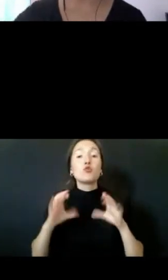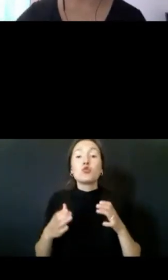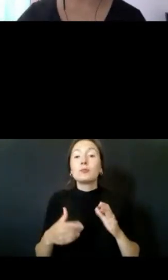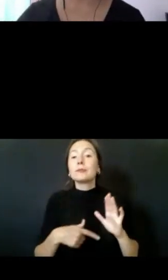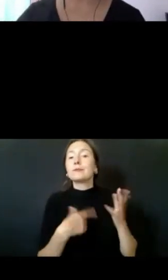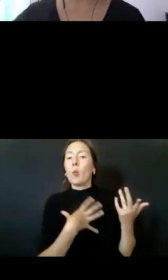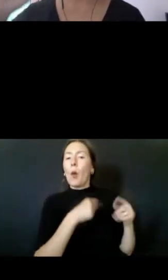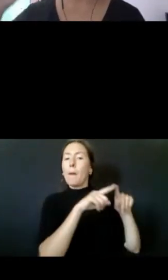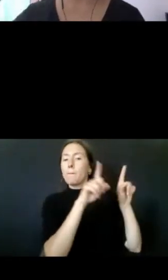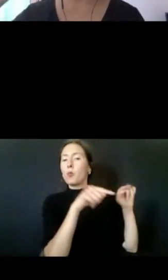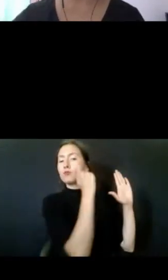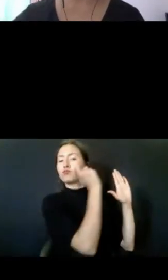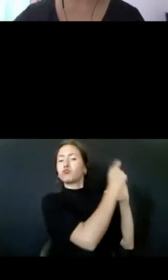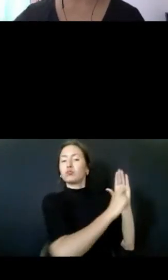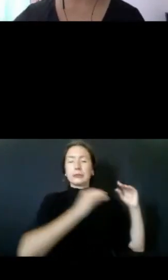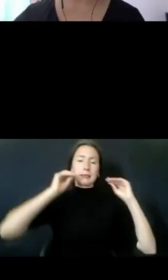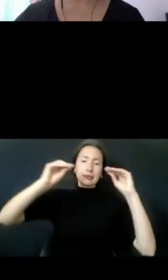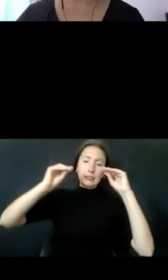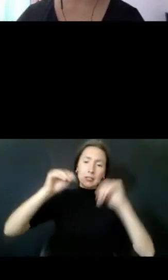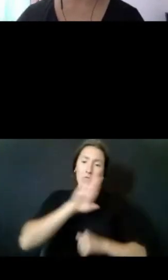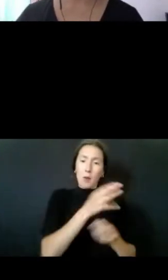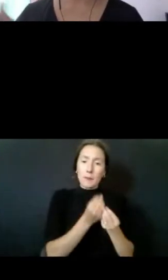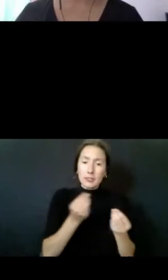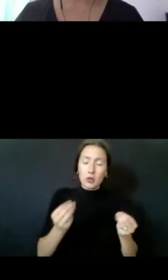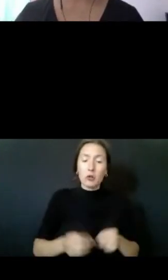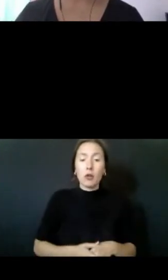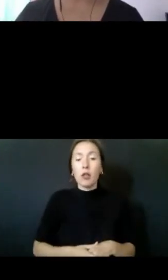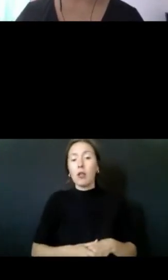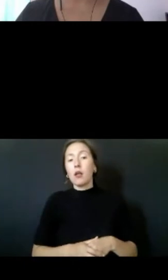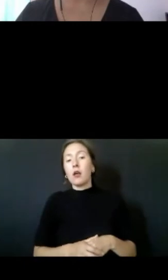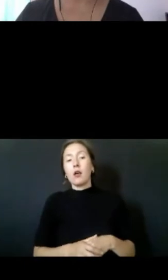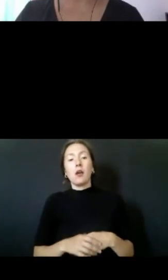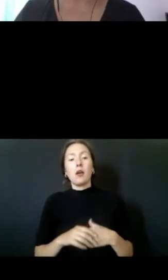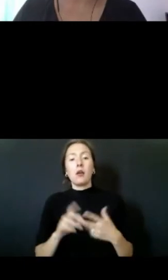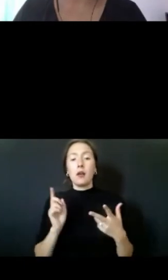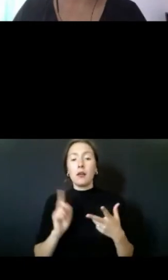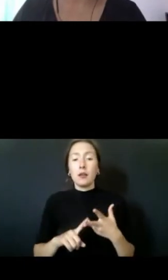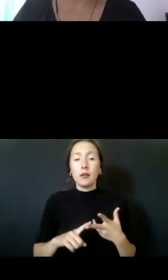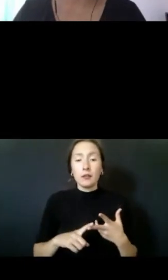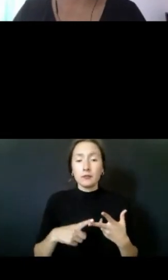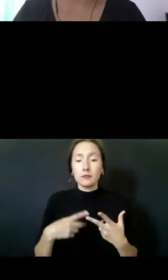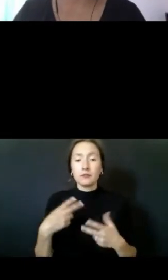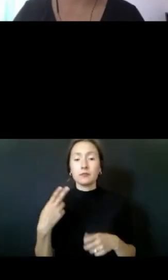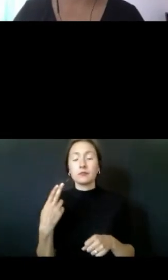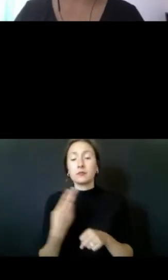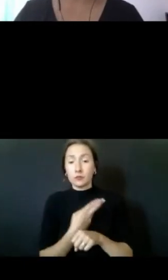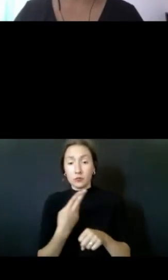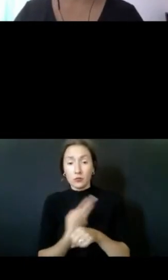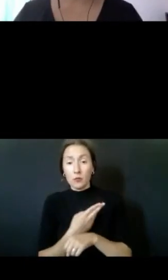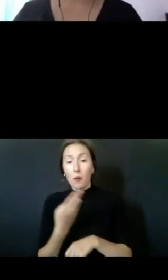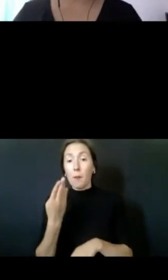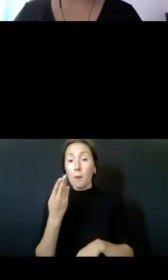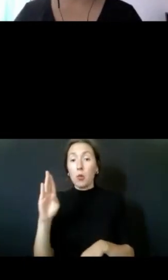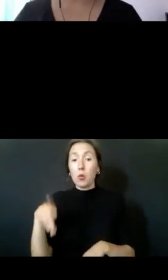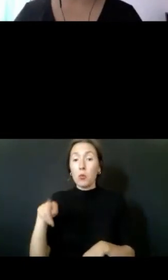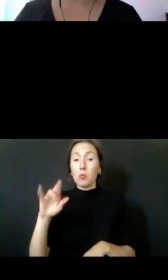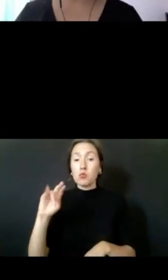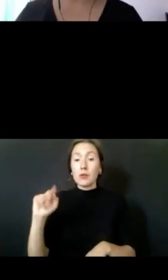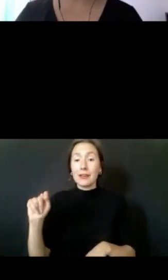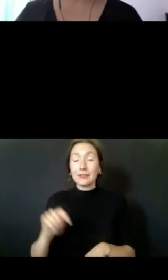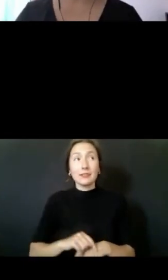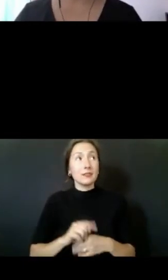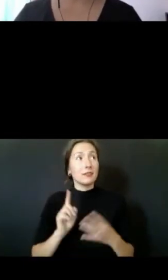class. But they can do it in whatever format they want to. So I've actually had people do a PowerPoint presentation. I've had